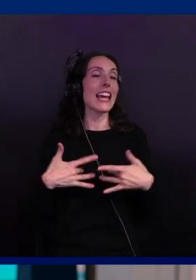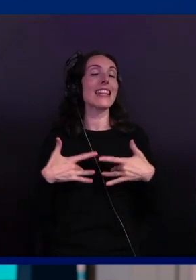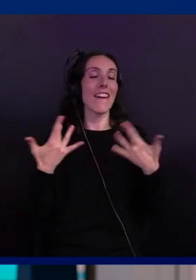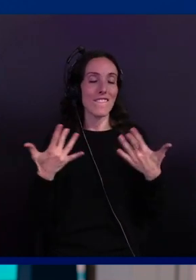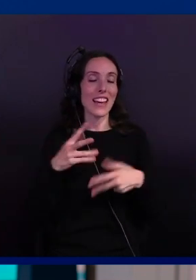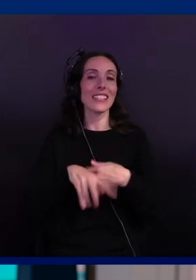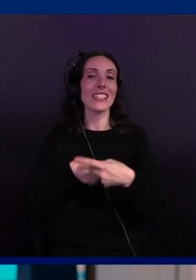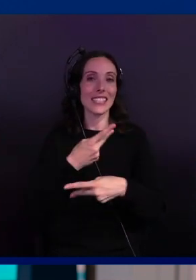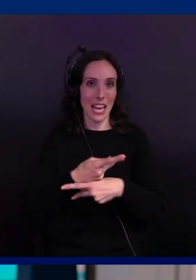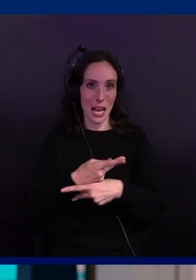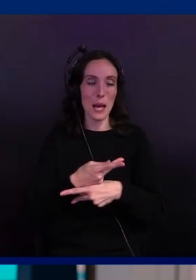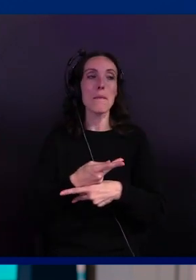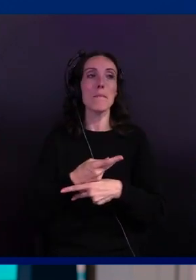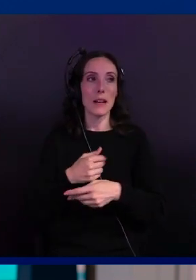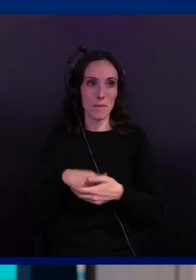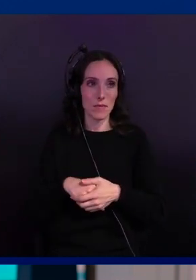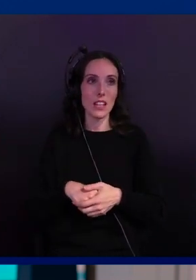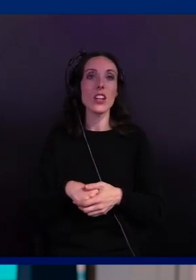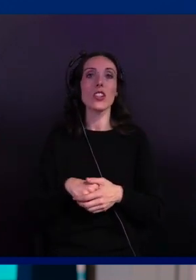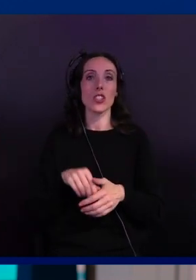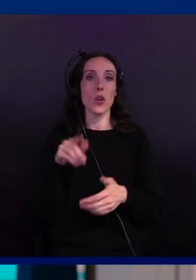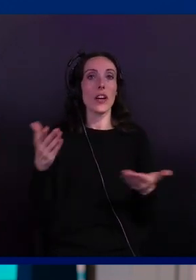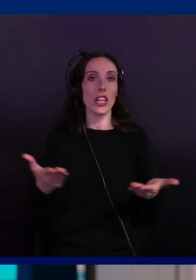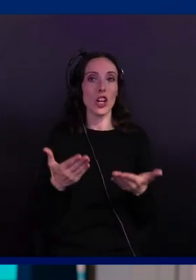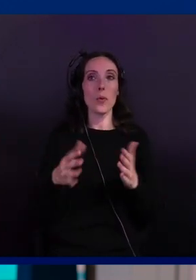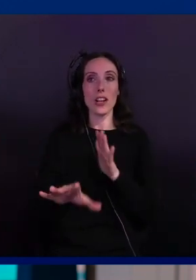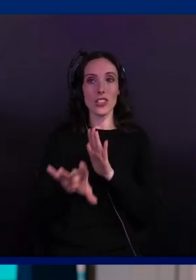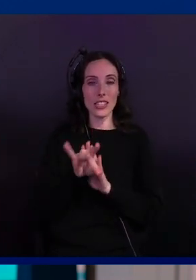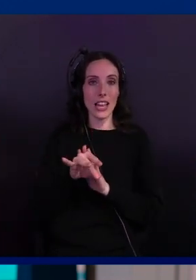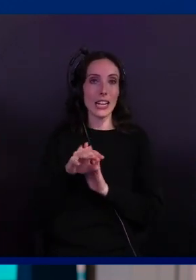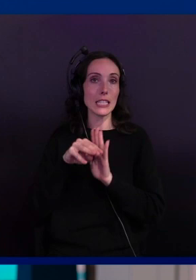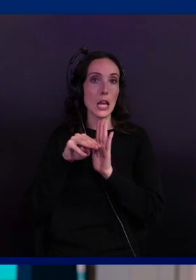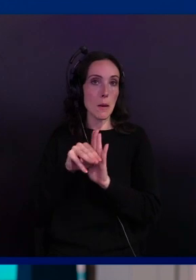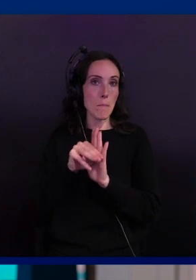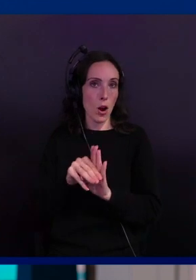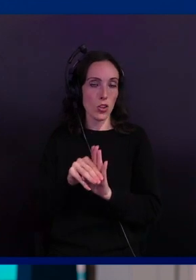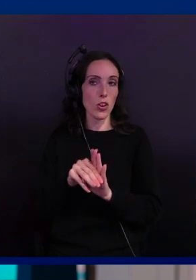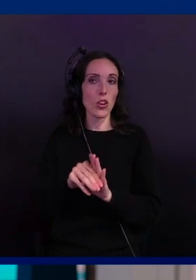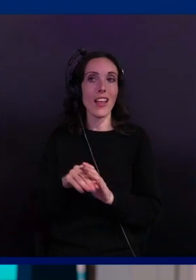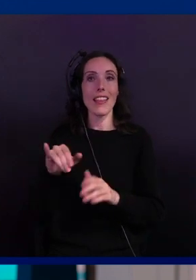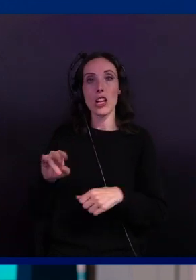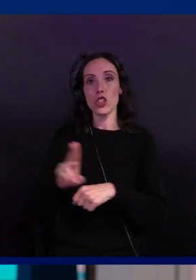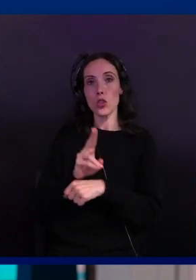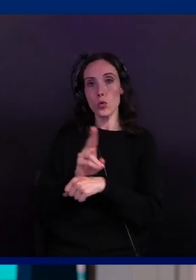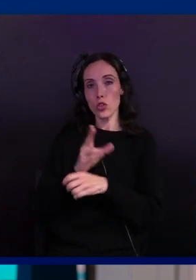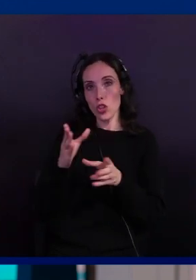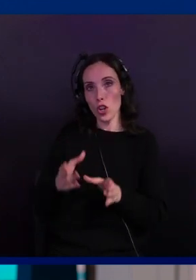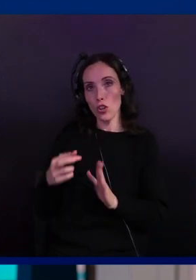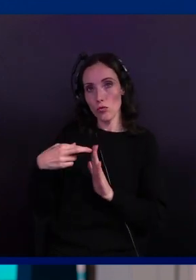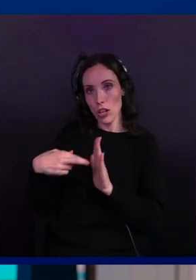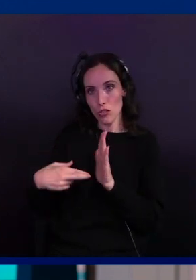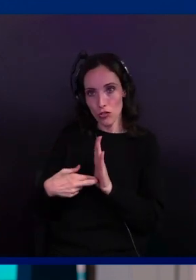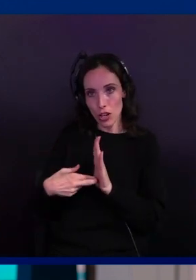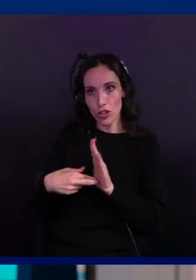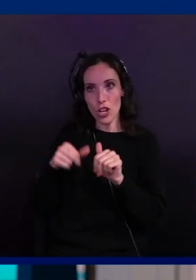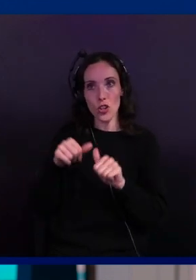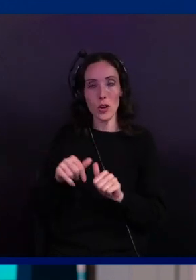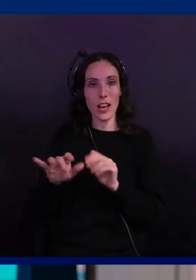to track it. Here, we are selecting the model what we trained, that is user registration model, and you can select the